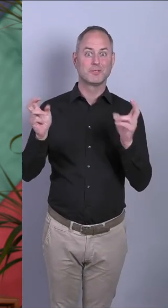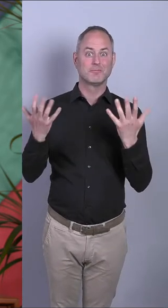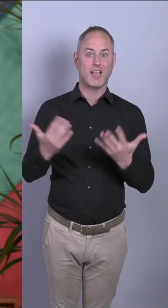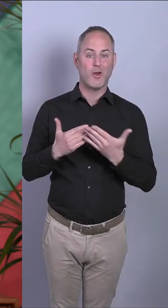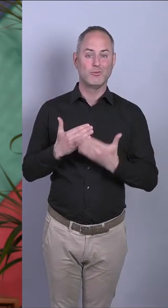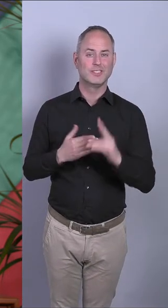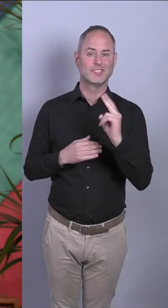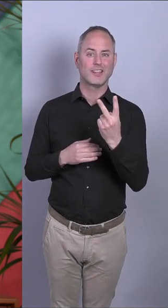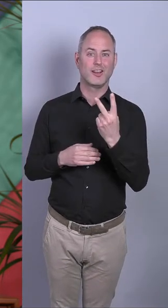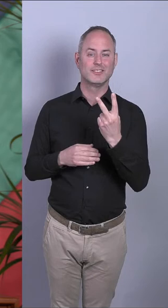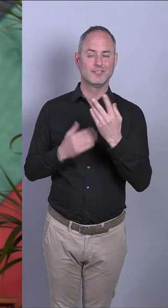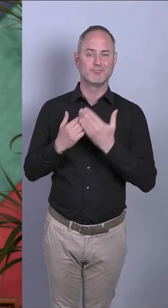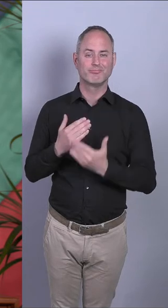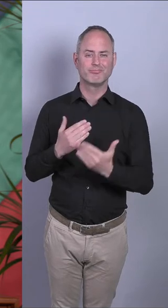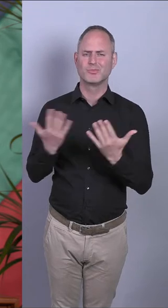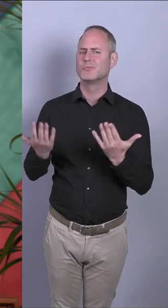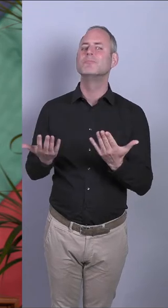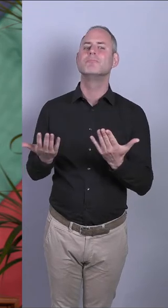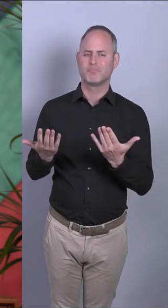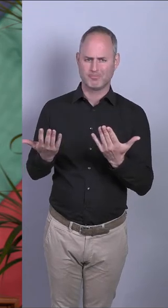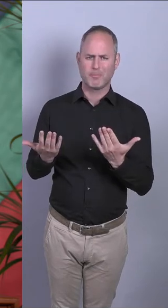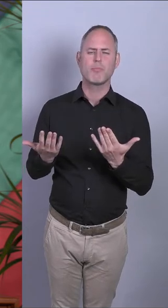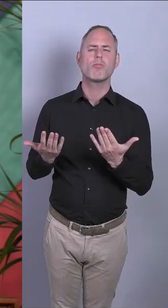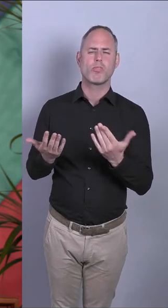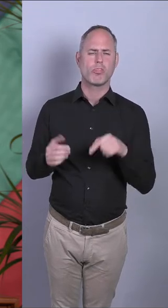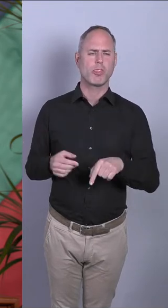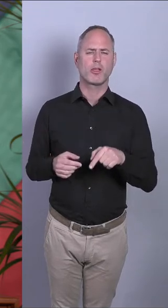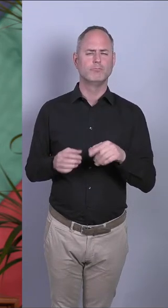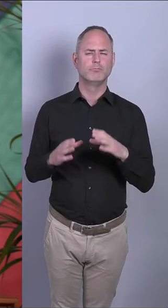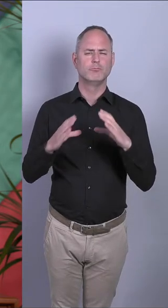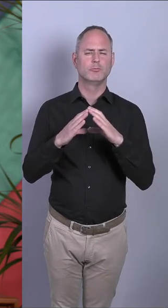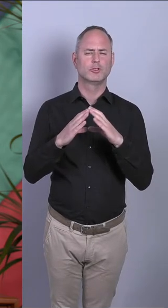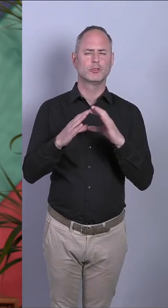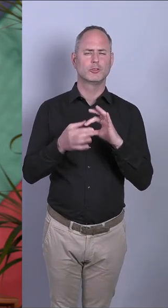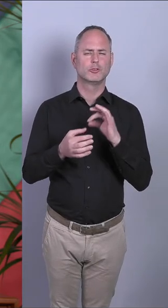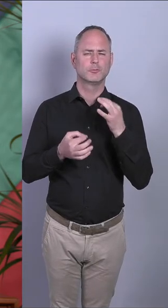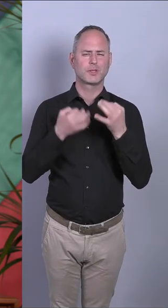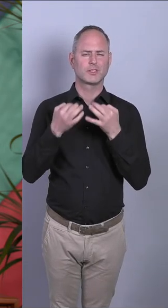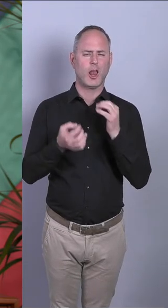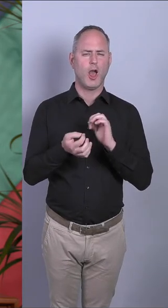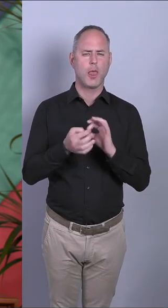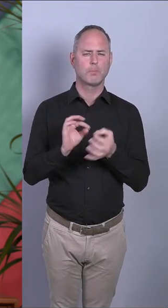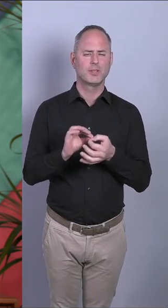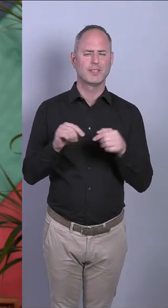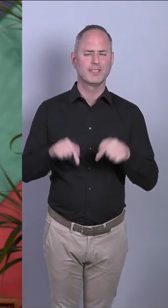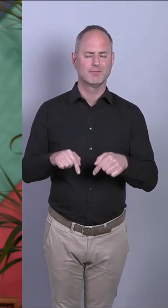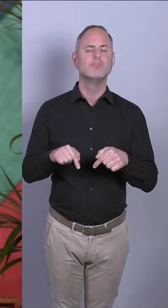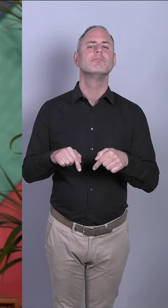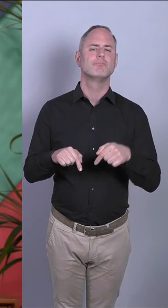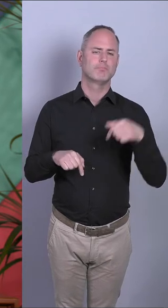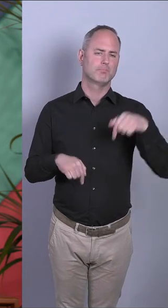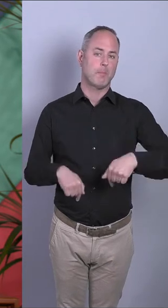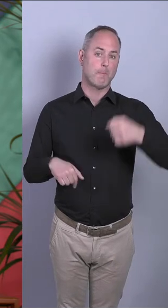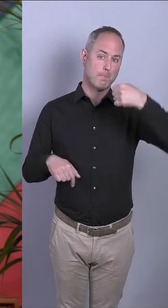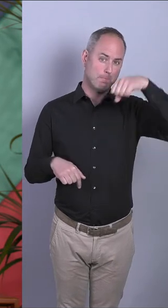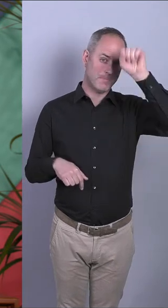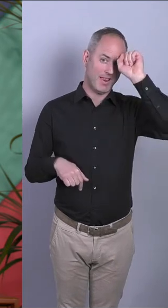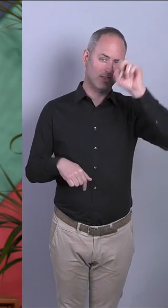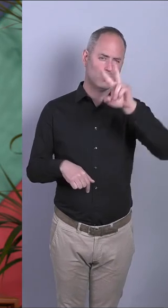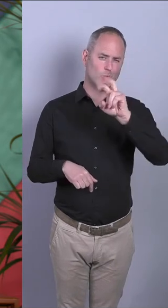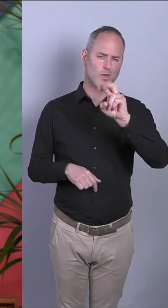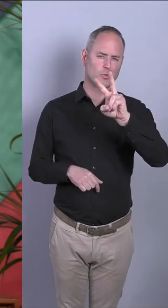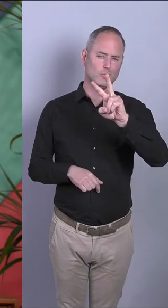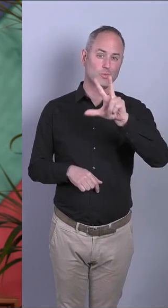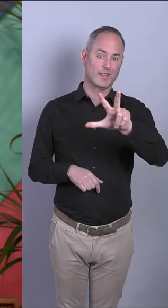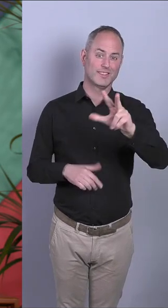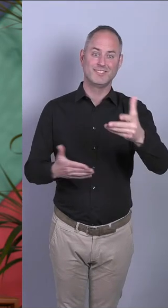second part of the kickoff for the volunteers of the Special Olympics World Games 2023. And